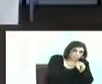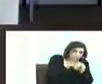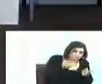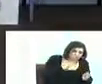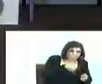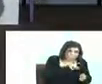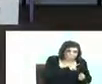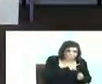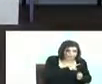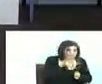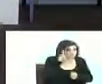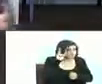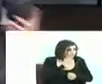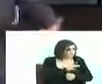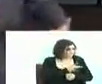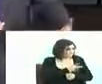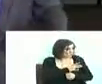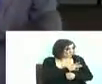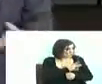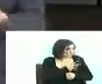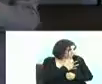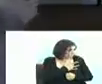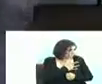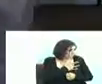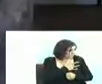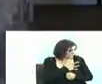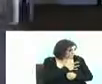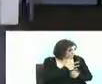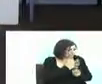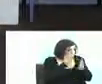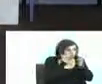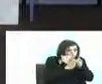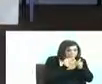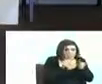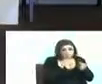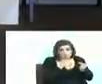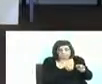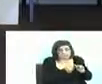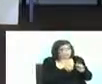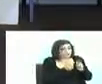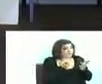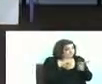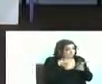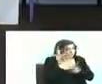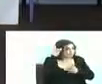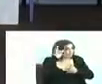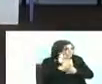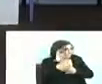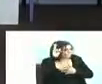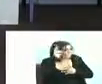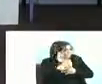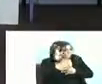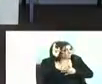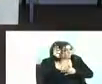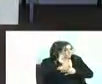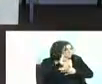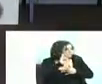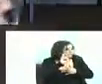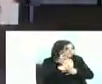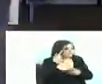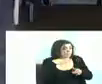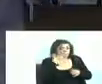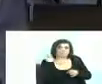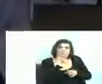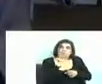hearing what's on our hearts, the hurts and the hopes that we have, but we too are receiving God's hopes and God's dream for the world. We are